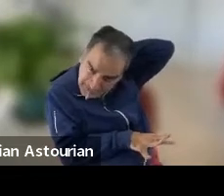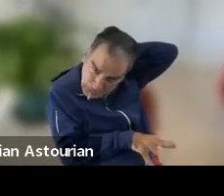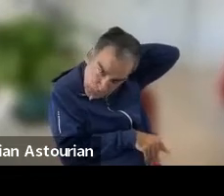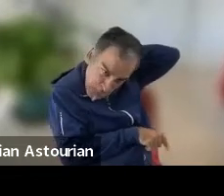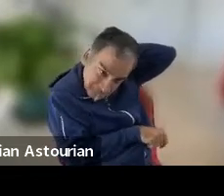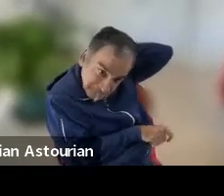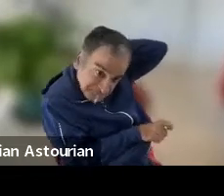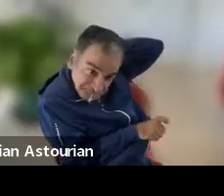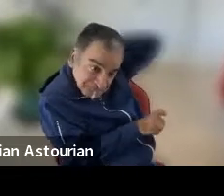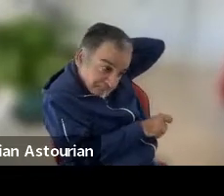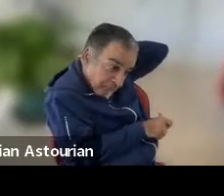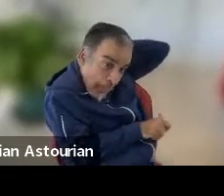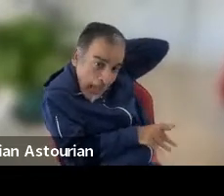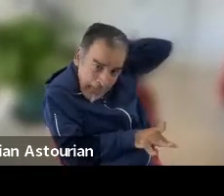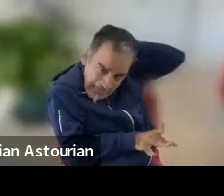2022.